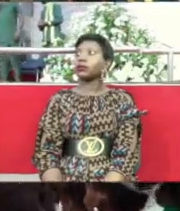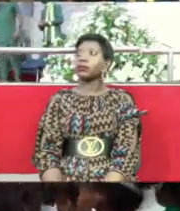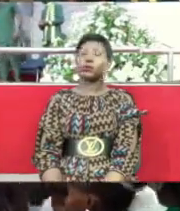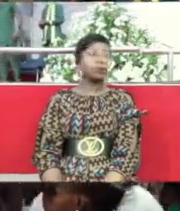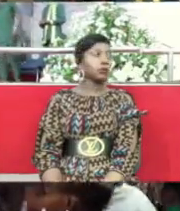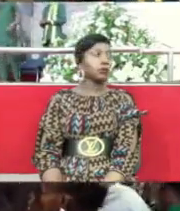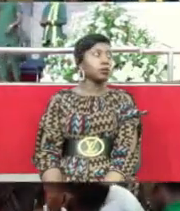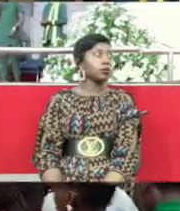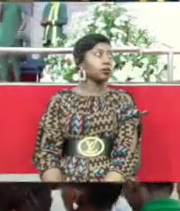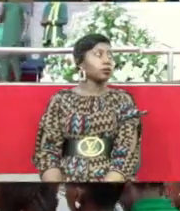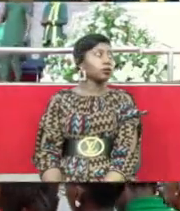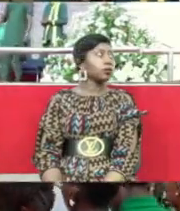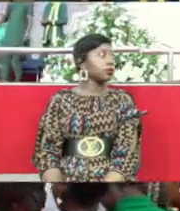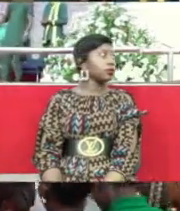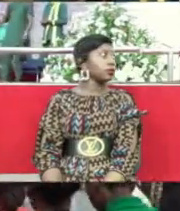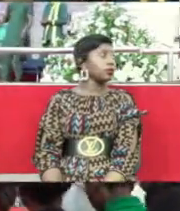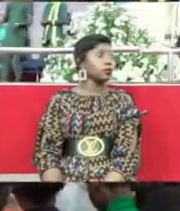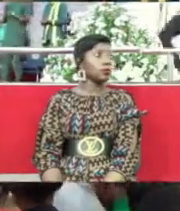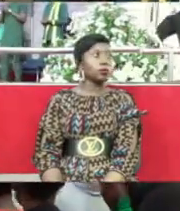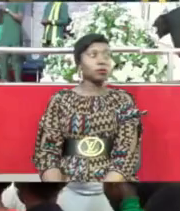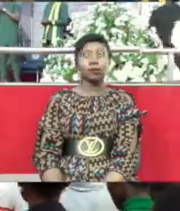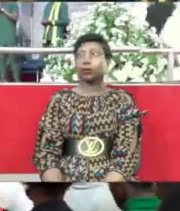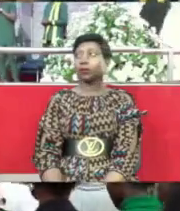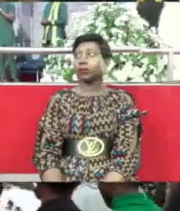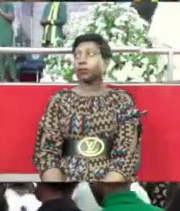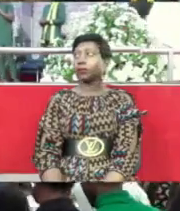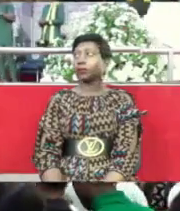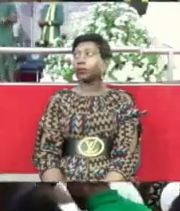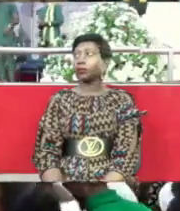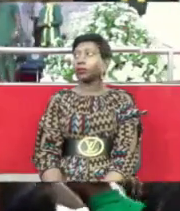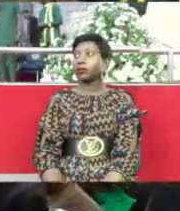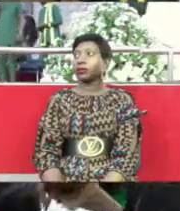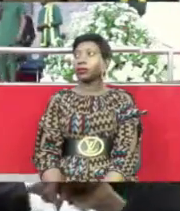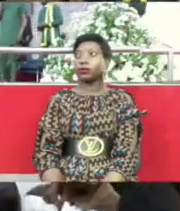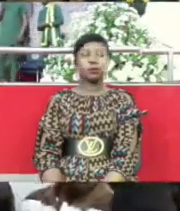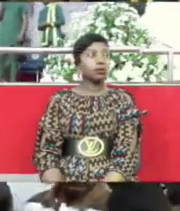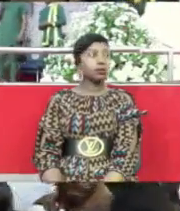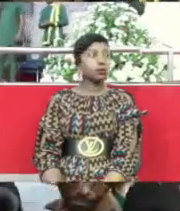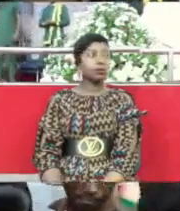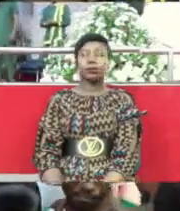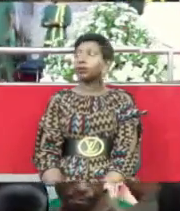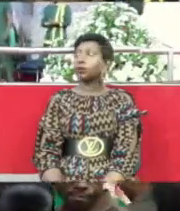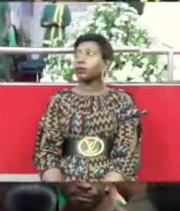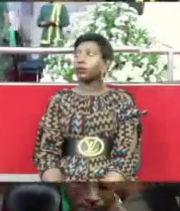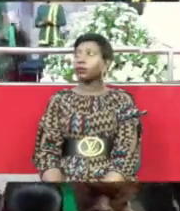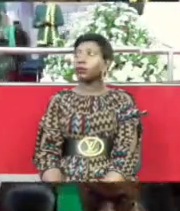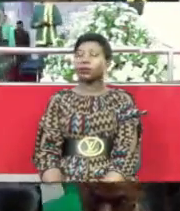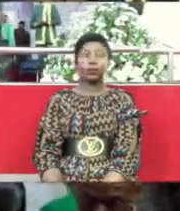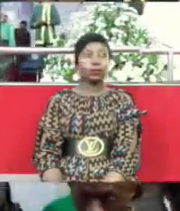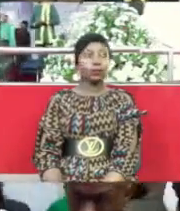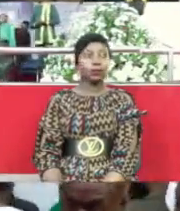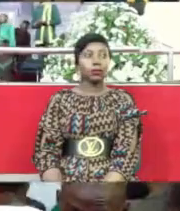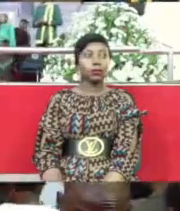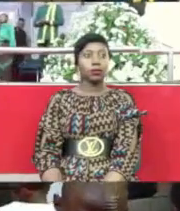in the name of the Lord. Release that grace to them in the name of the Lord. As you come, receive. Come pray. Come believe in God. Come tell